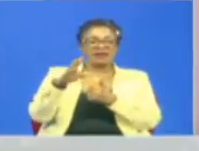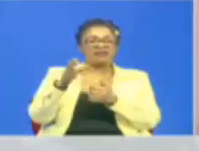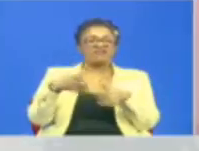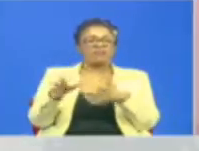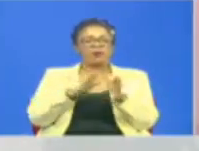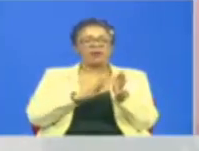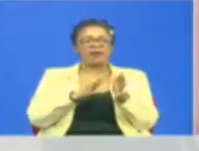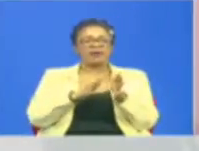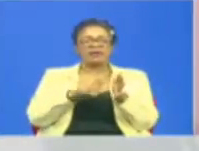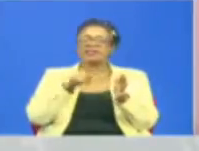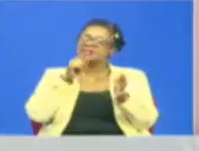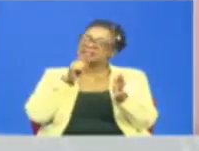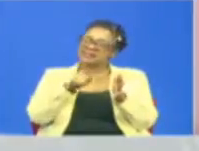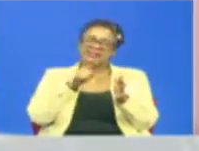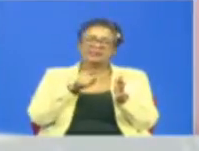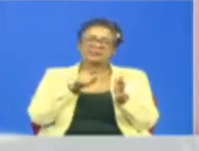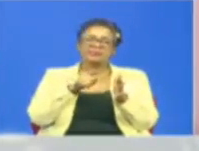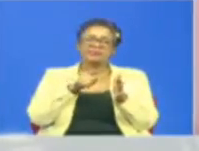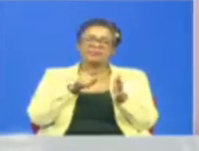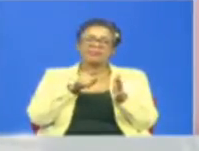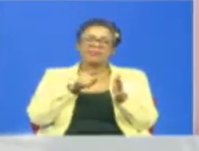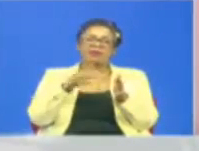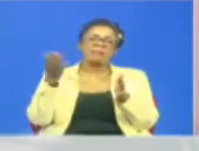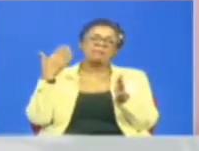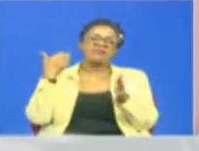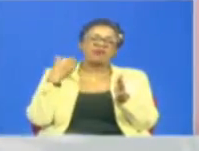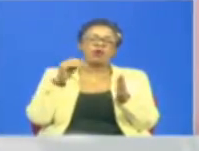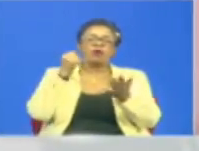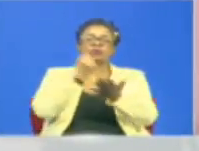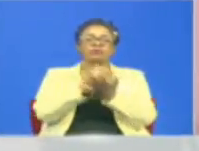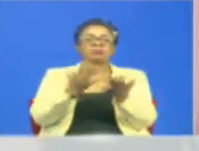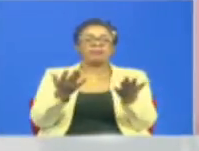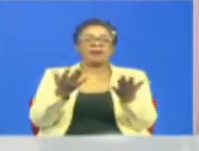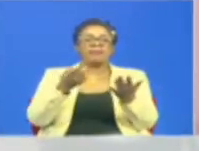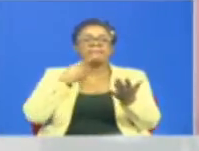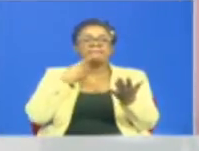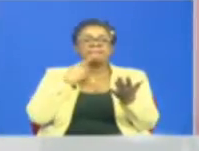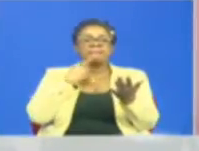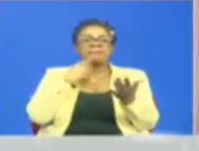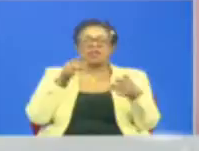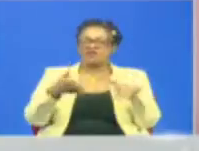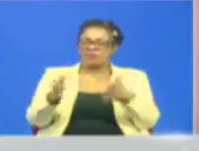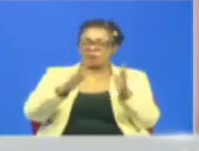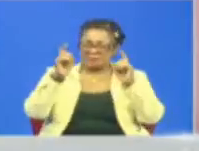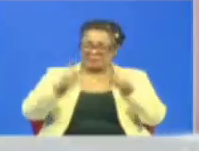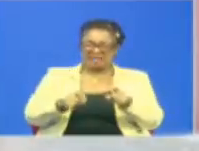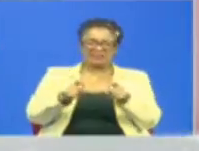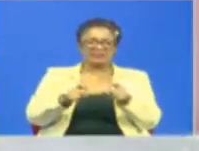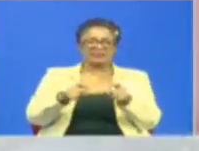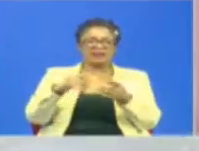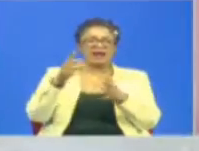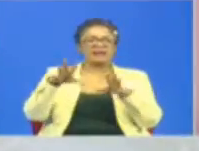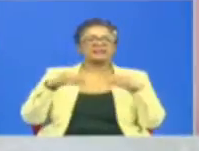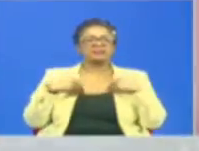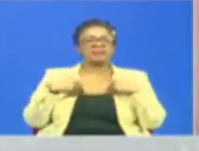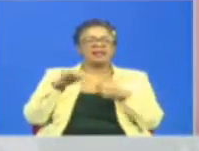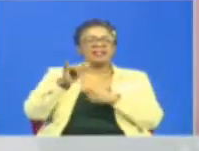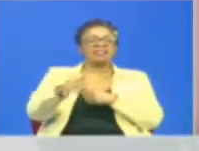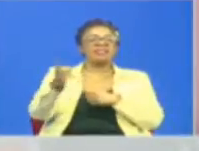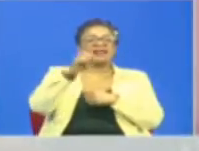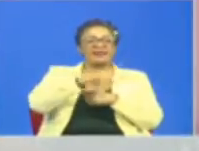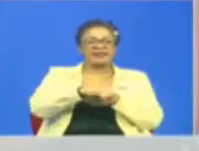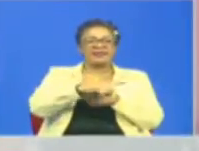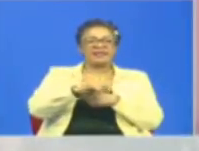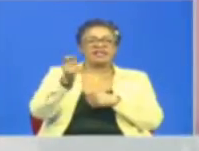formula kupita. Yeye aliandika kwa katika magazeti ati amesema formula ipite. Na hiyo siku